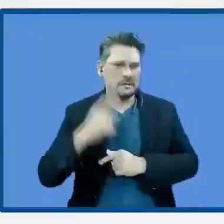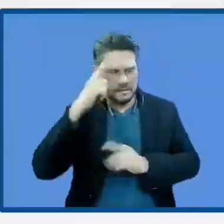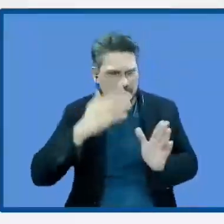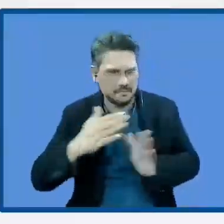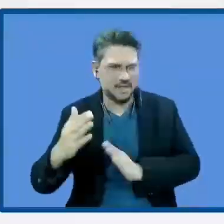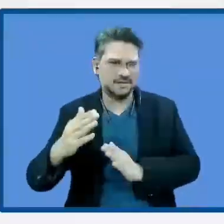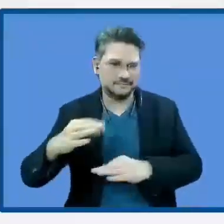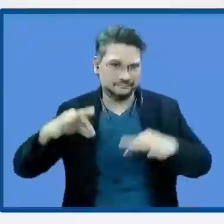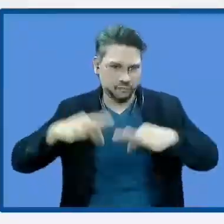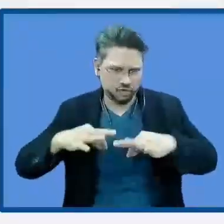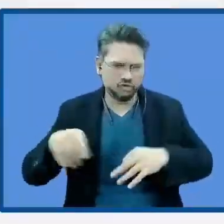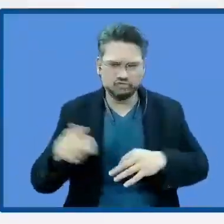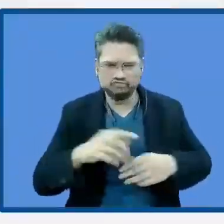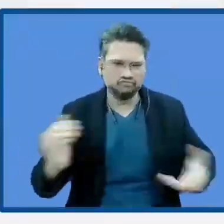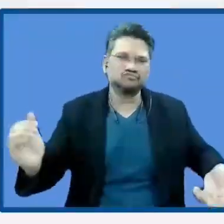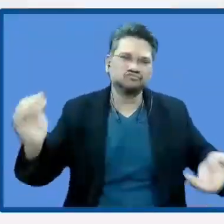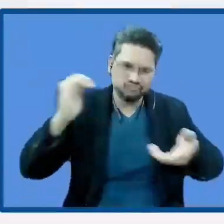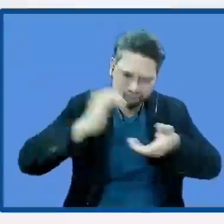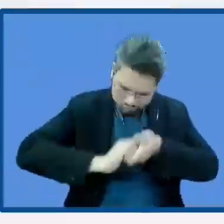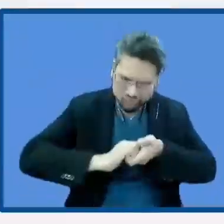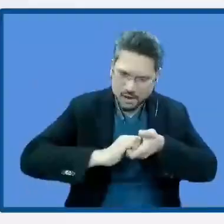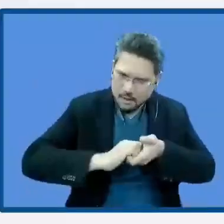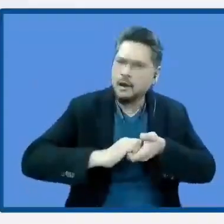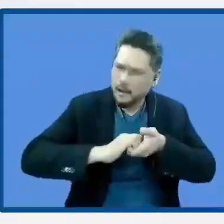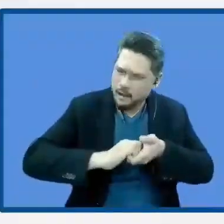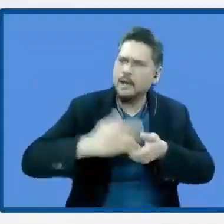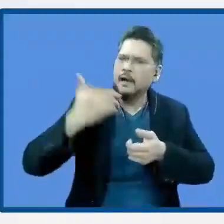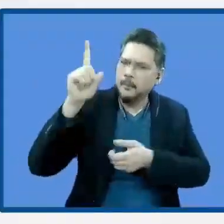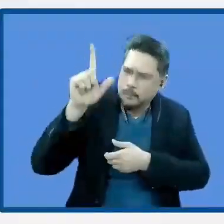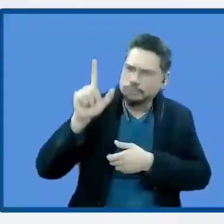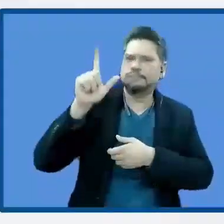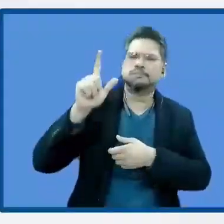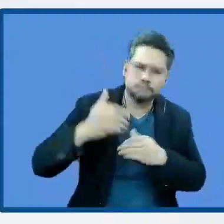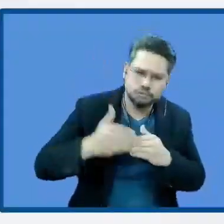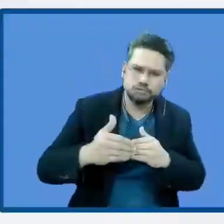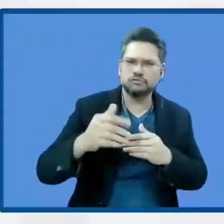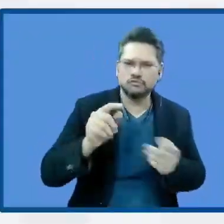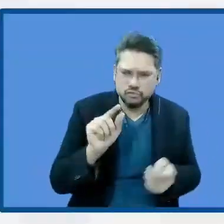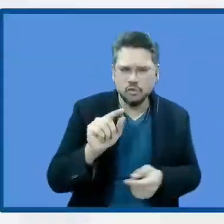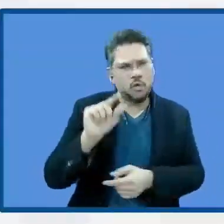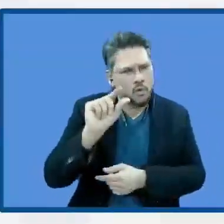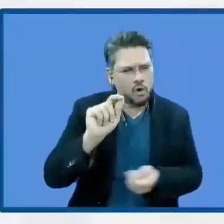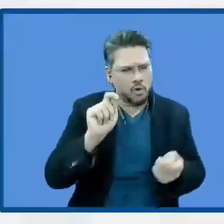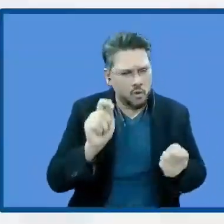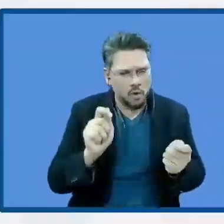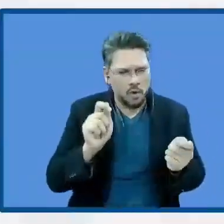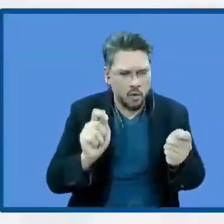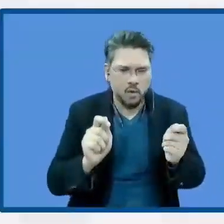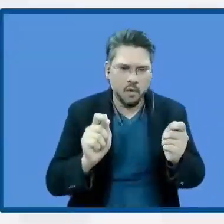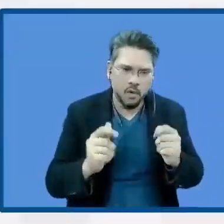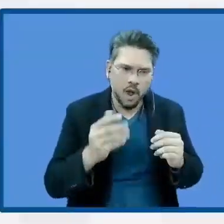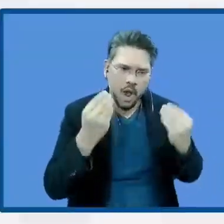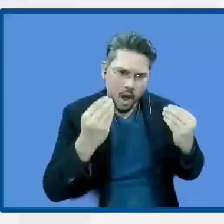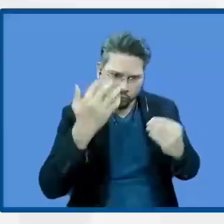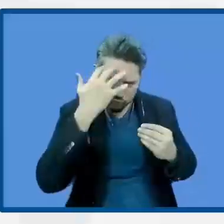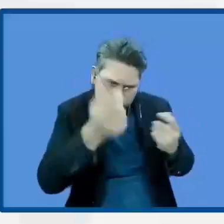have started with transformations related to governance, trading. So we